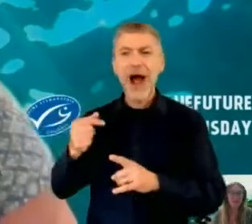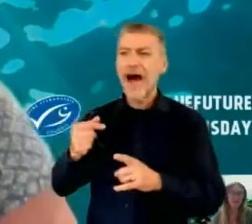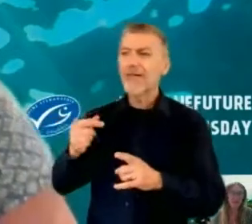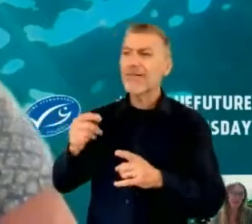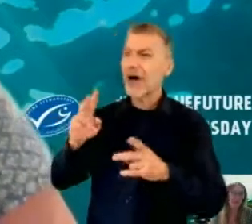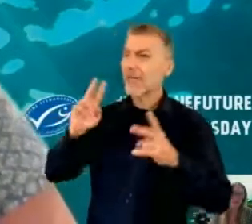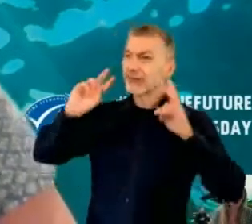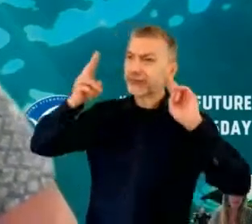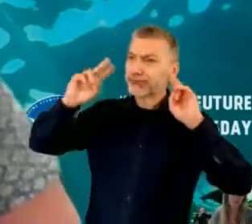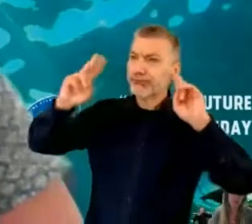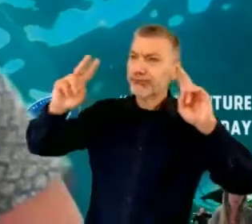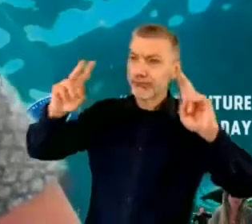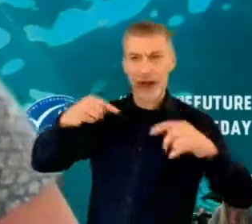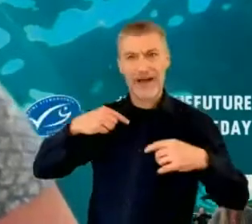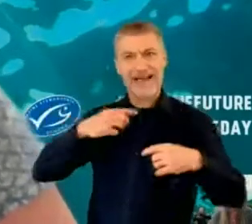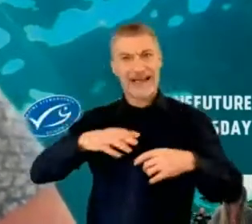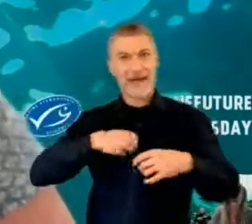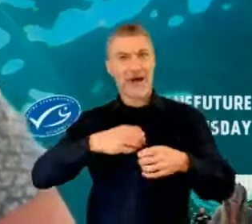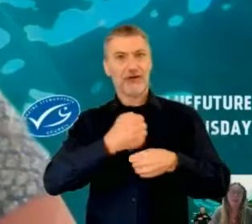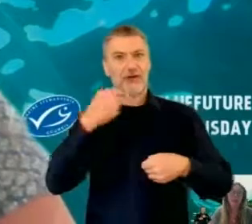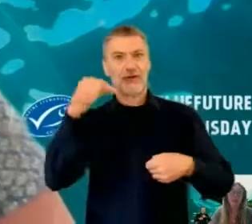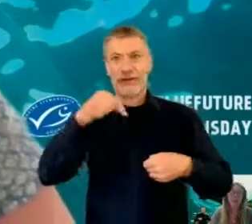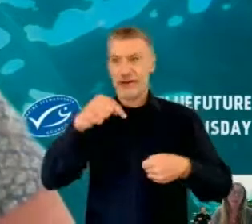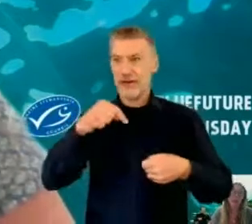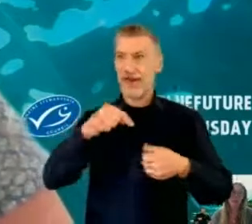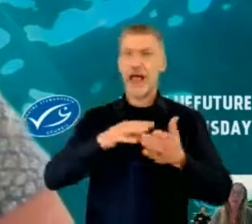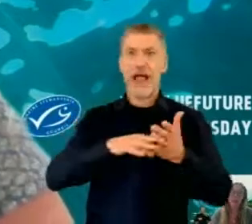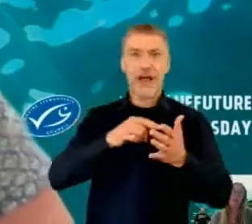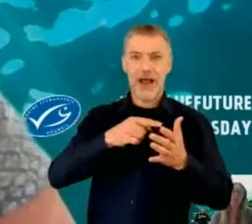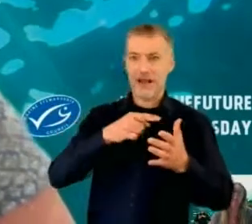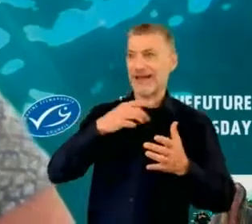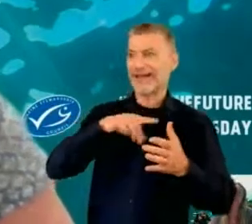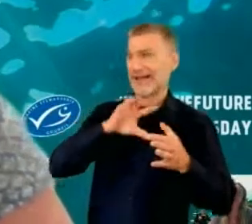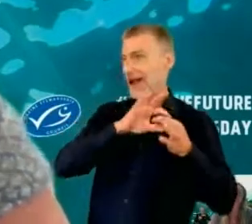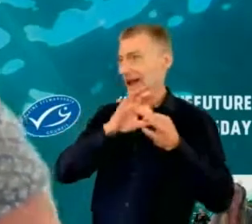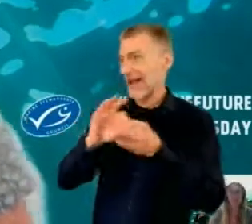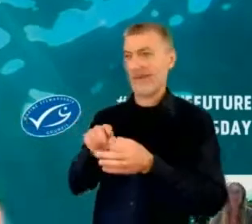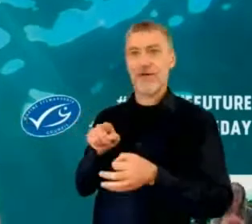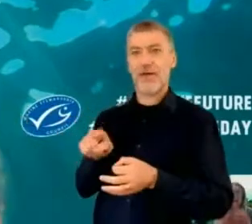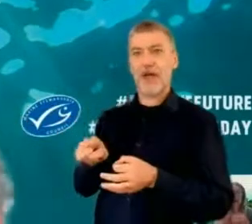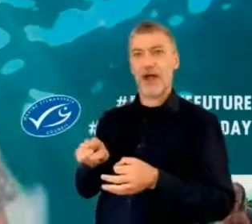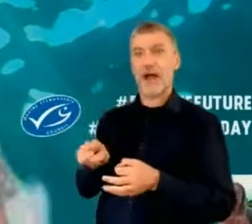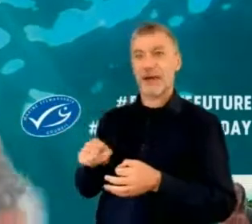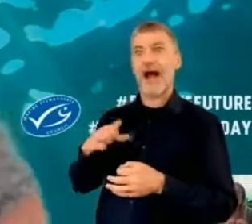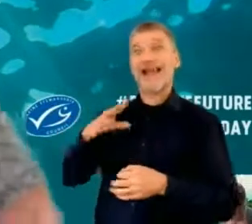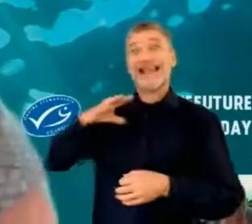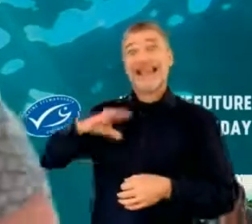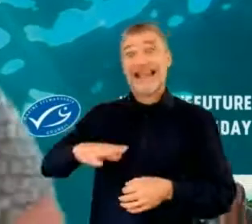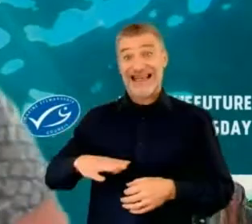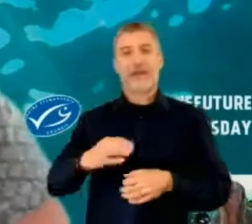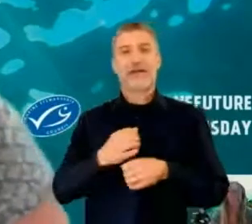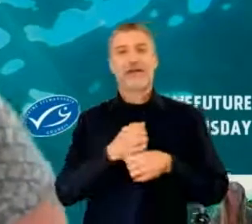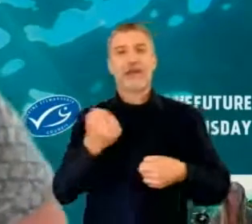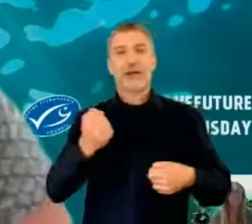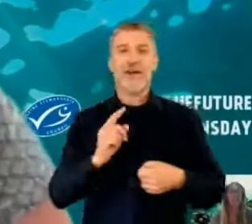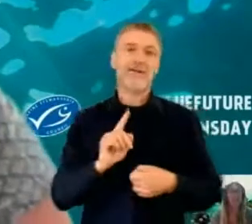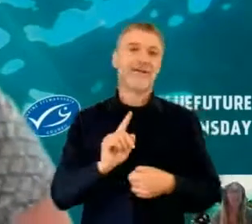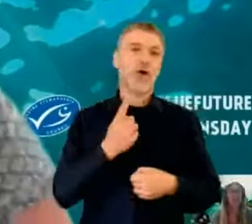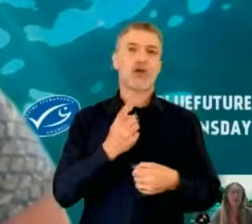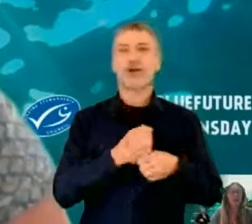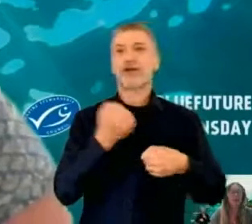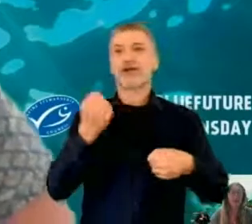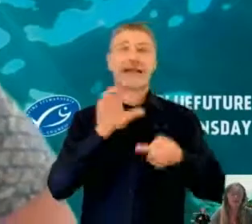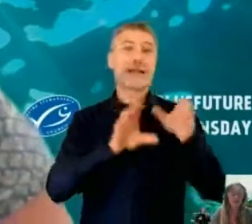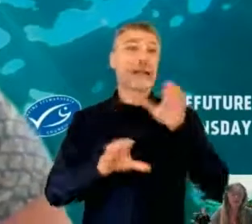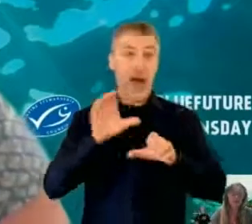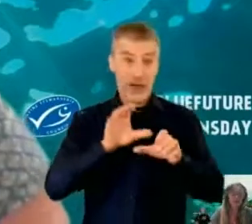that I need for my job, and actually it was a requirement actually for my job to have a first degree in science. So